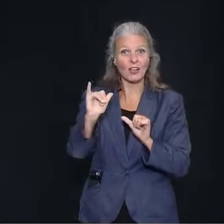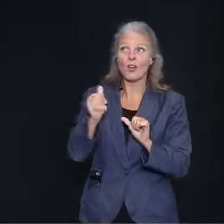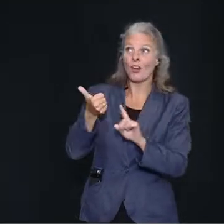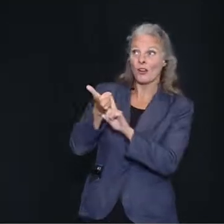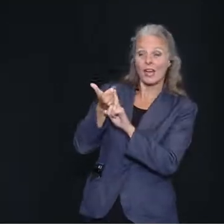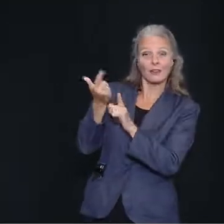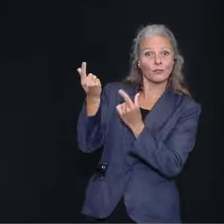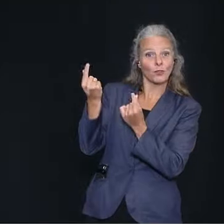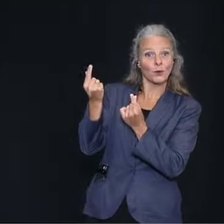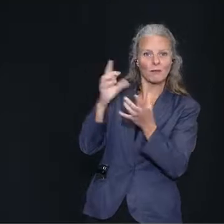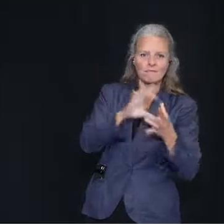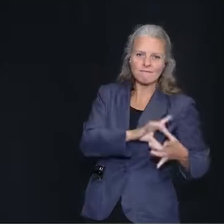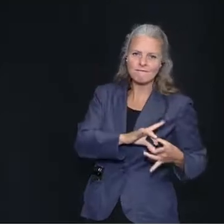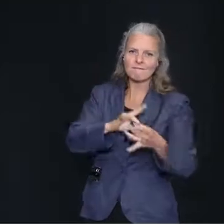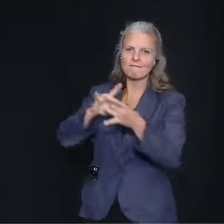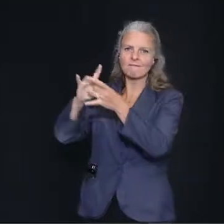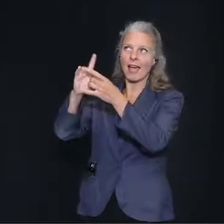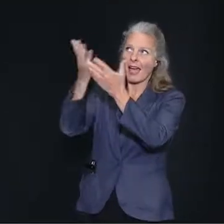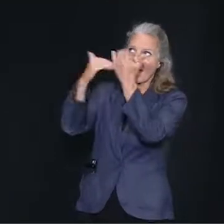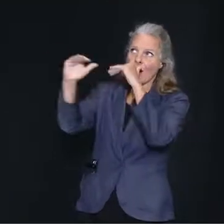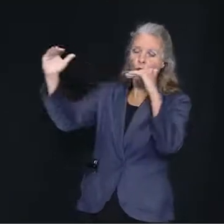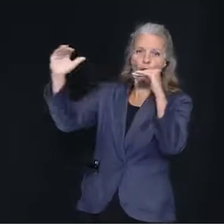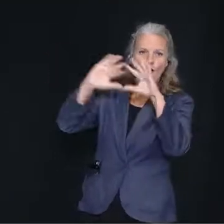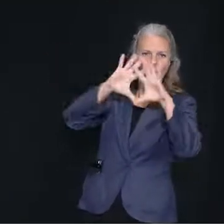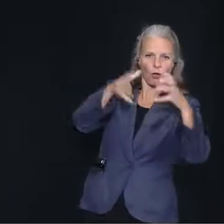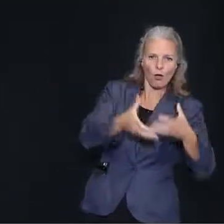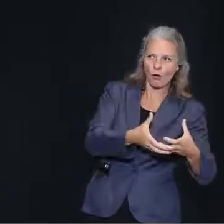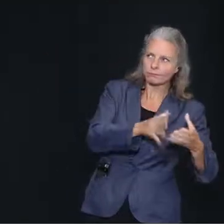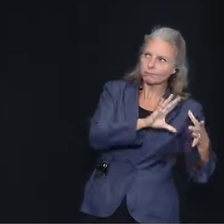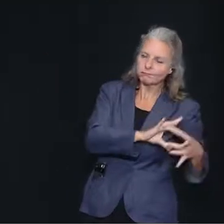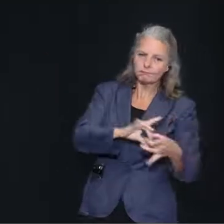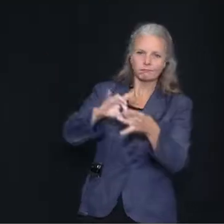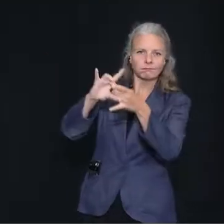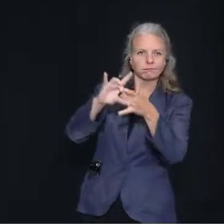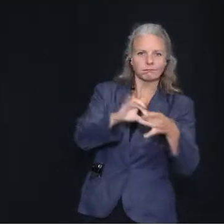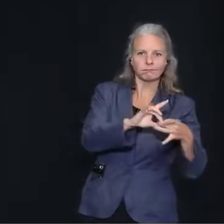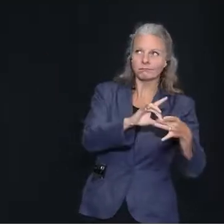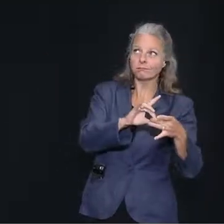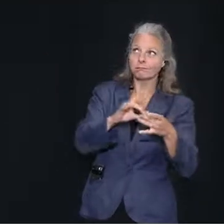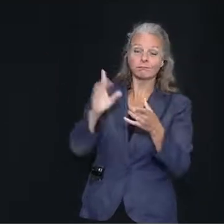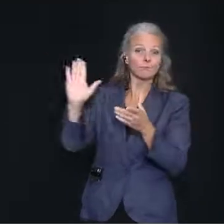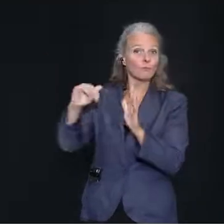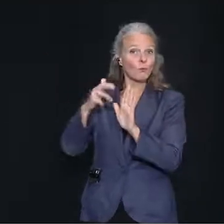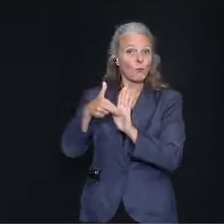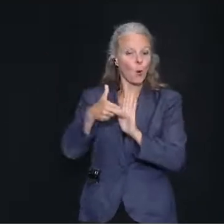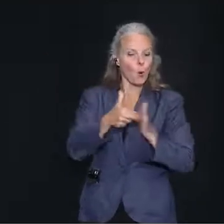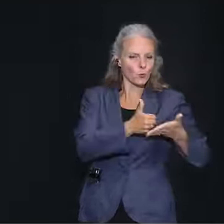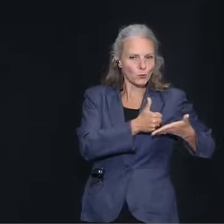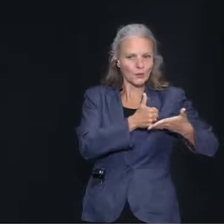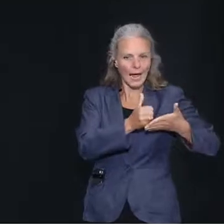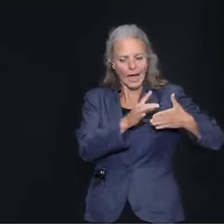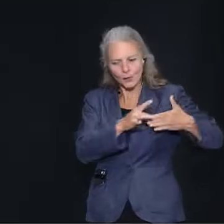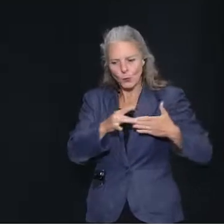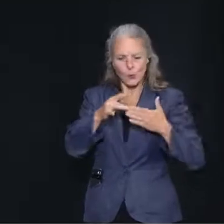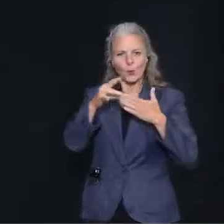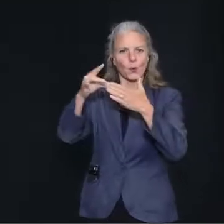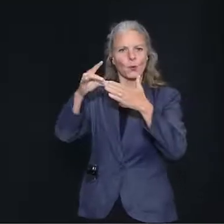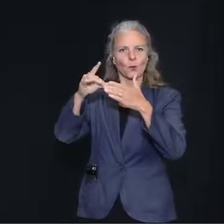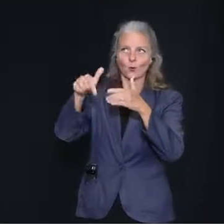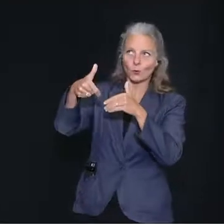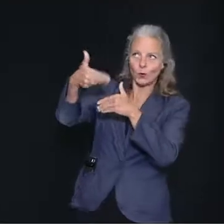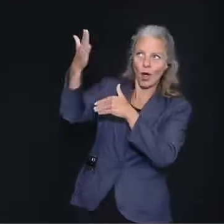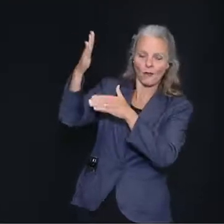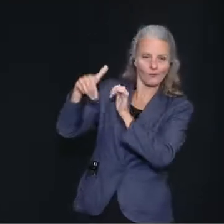heaven and earth in order to show us God's care and to lead us by the hand of her Son.